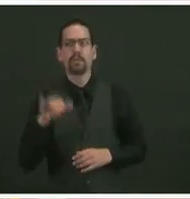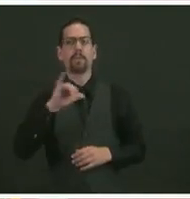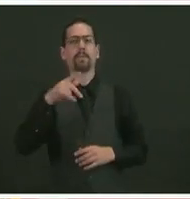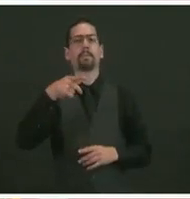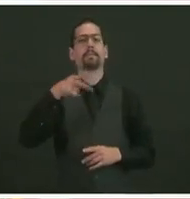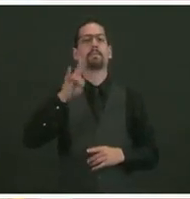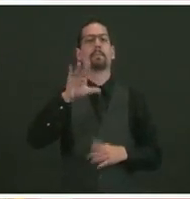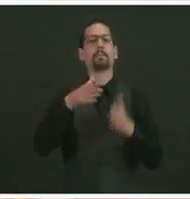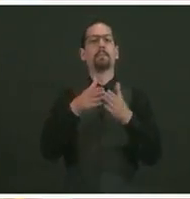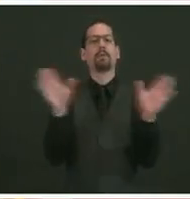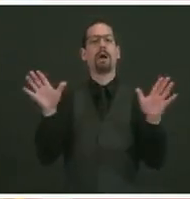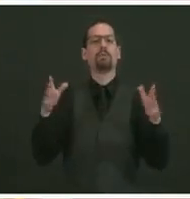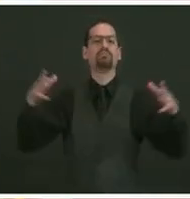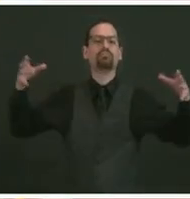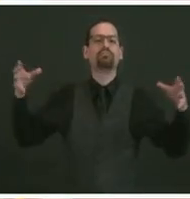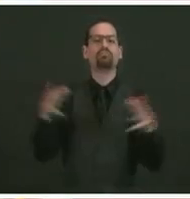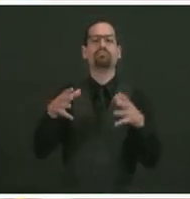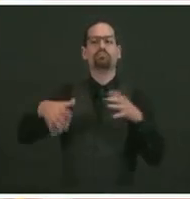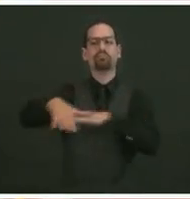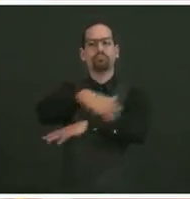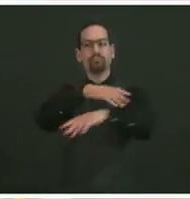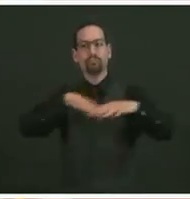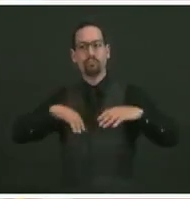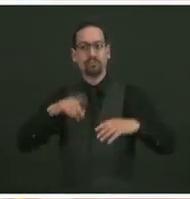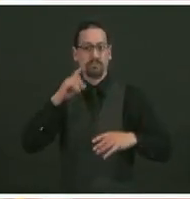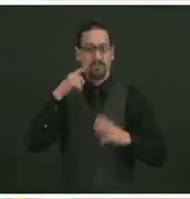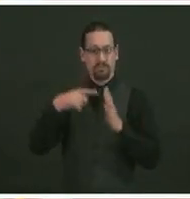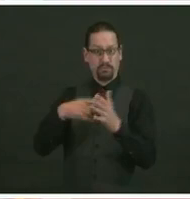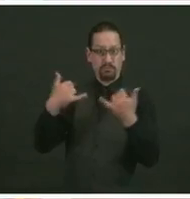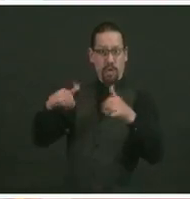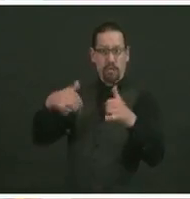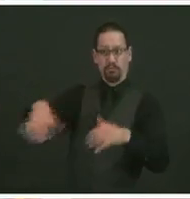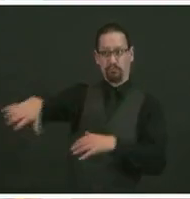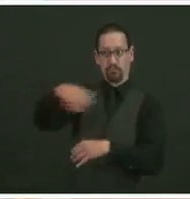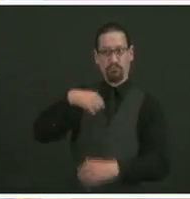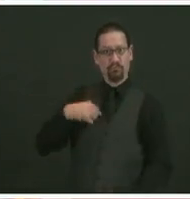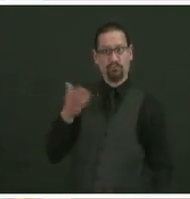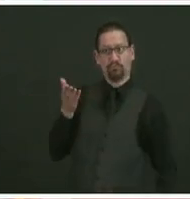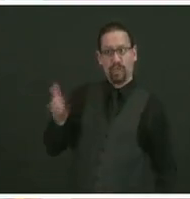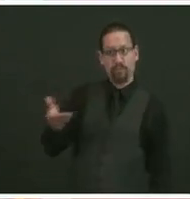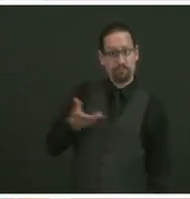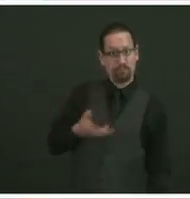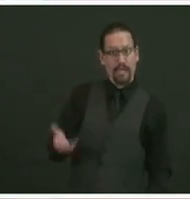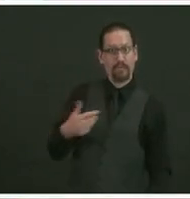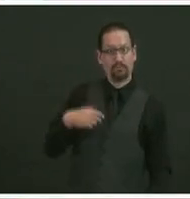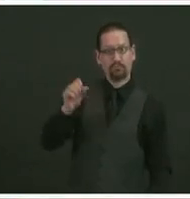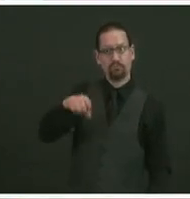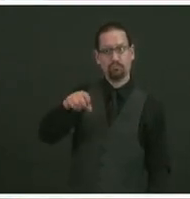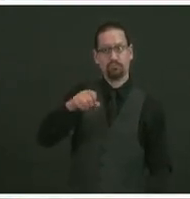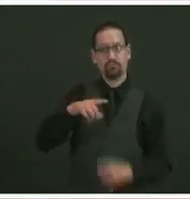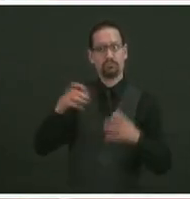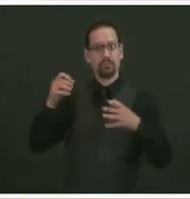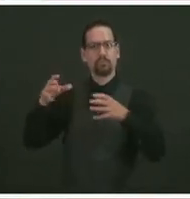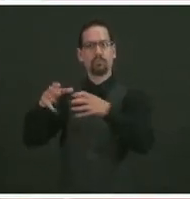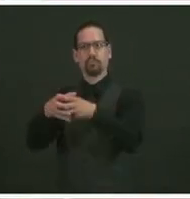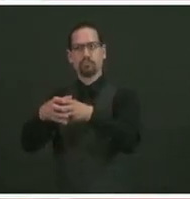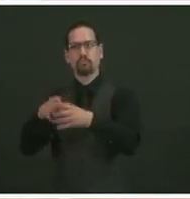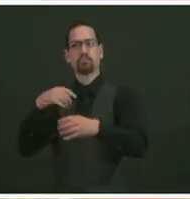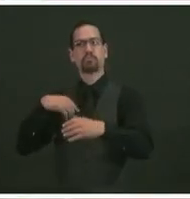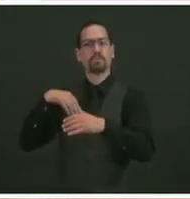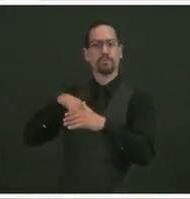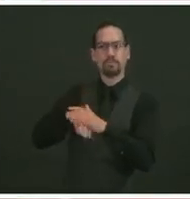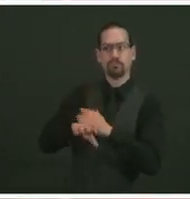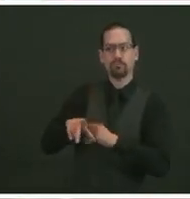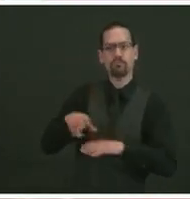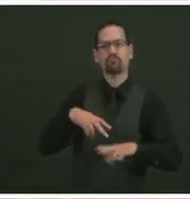there. People weren't 6 feet apart. Someone's talking. I just stopped the person and said, we're going to be 6 feet apart. This is what we're going to do.